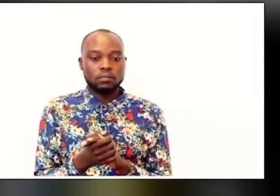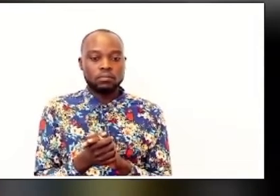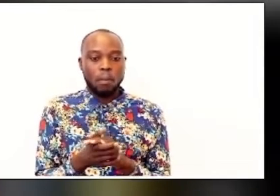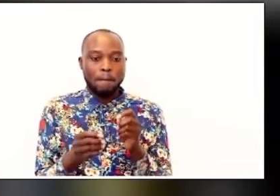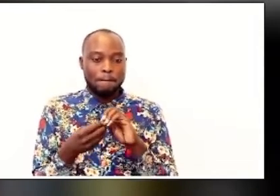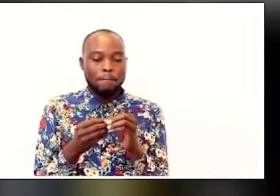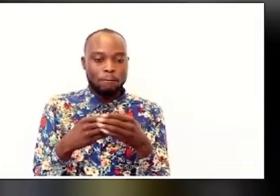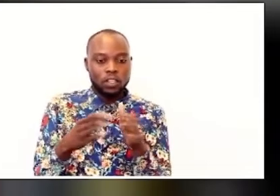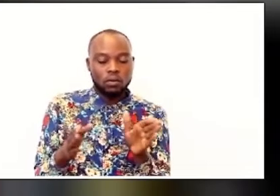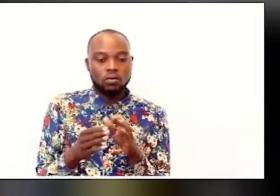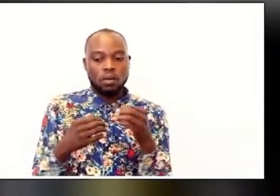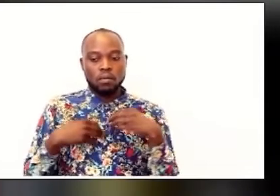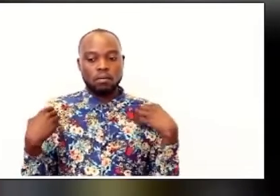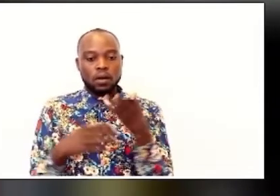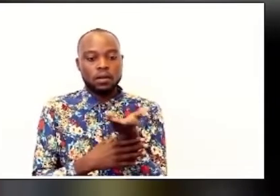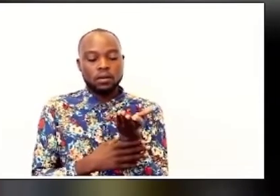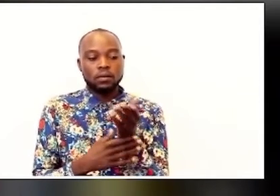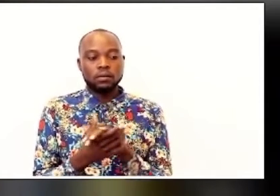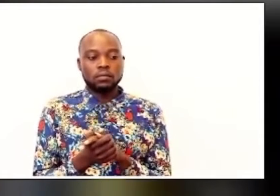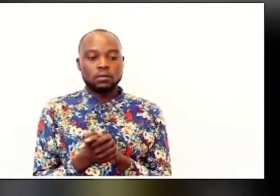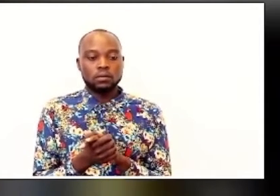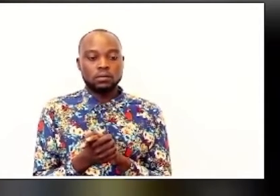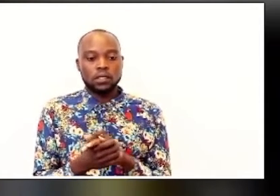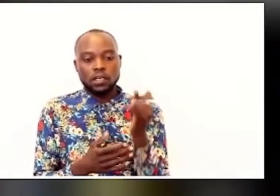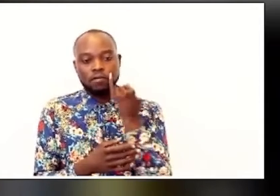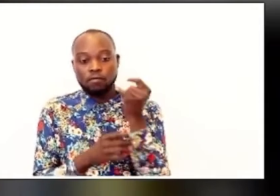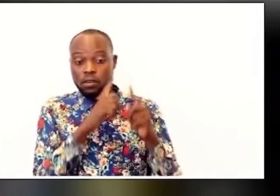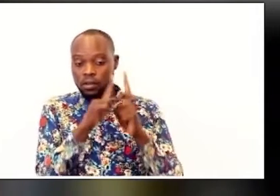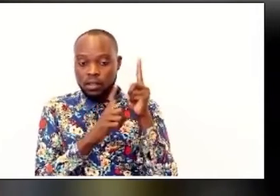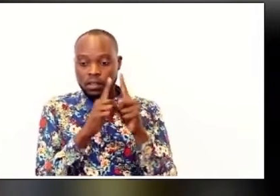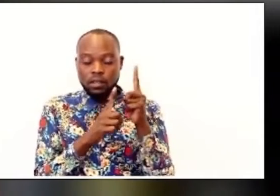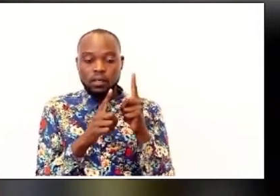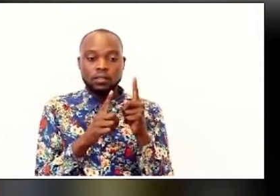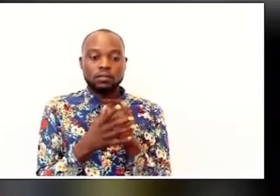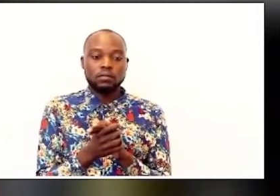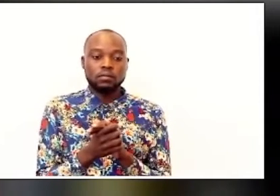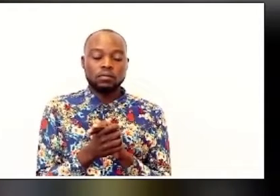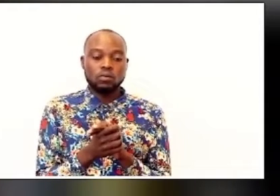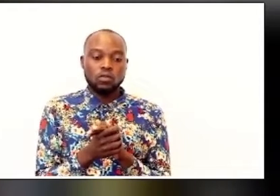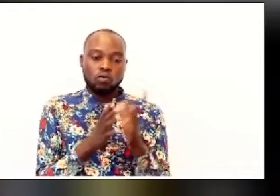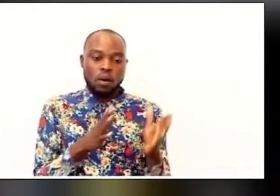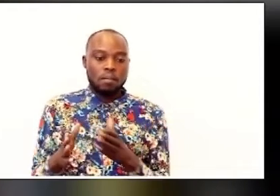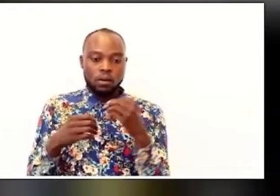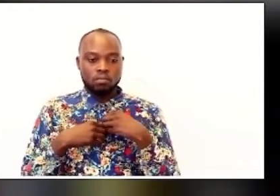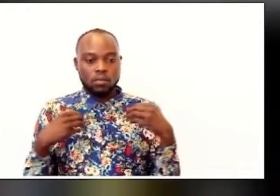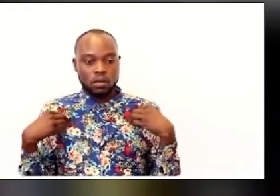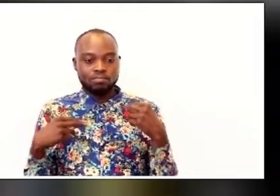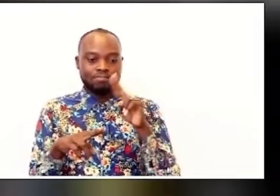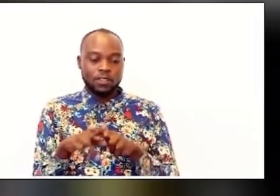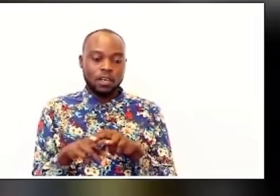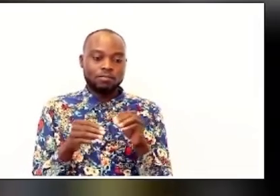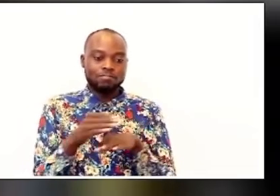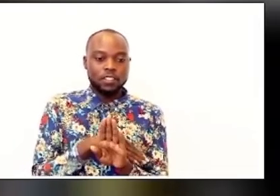and damage finance that is required. And so if you think about adaptation, and particularly the opportunity to leverage the delivery